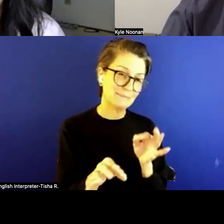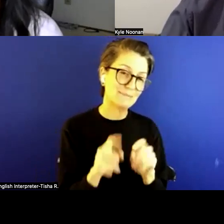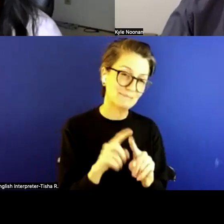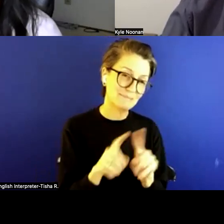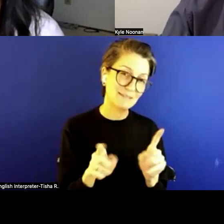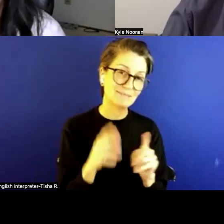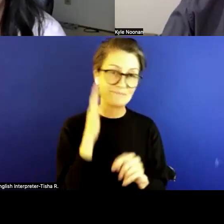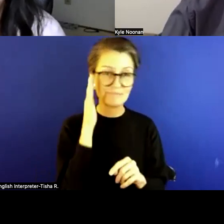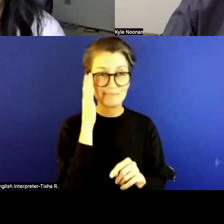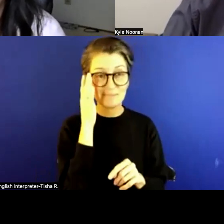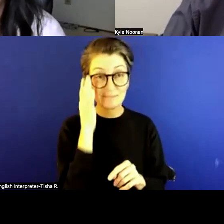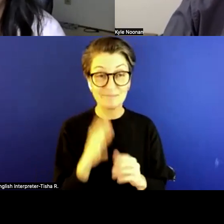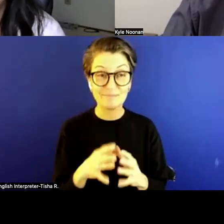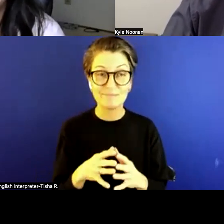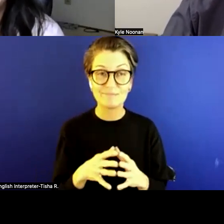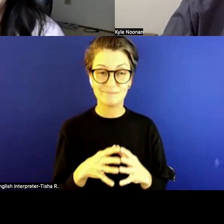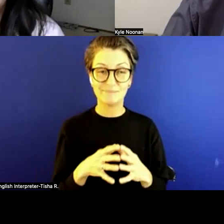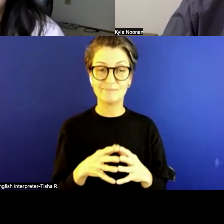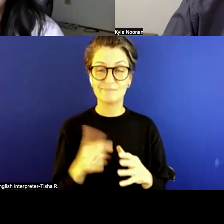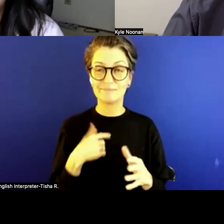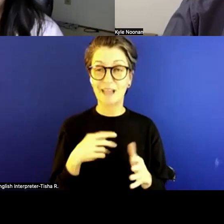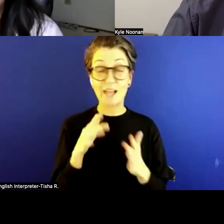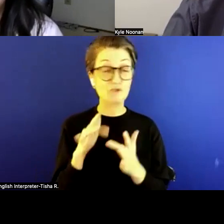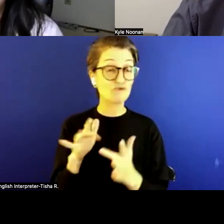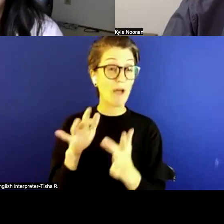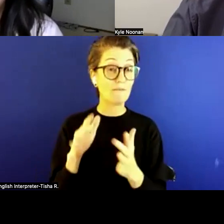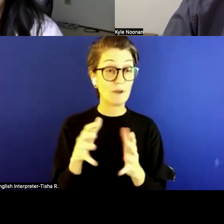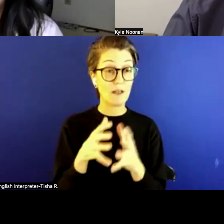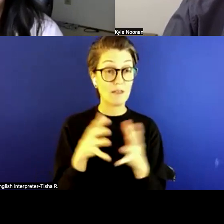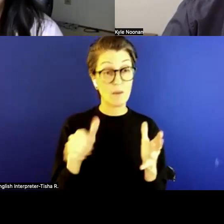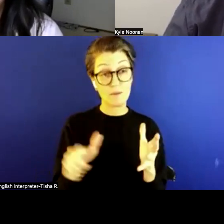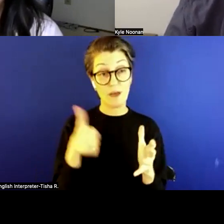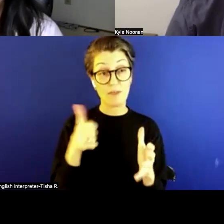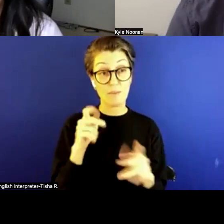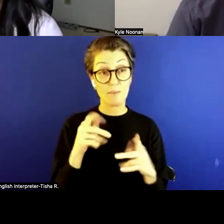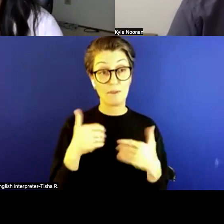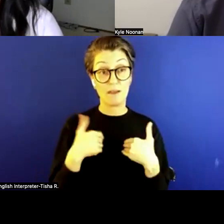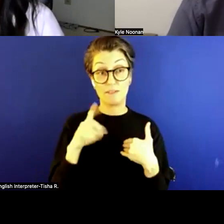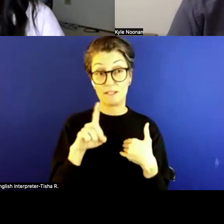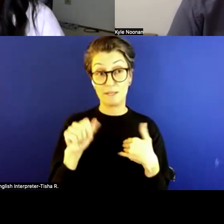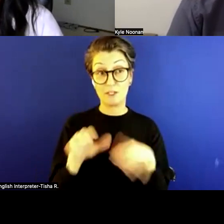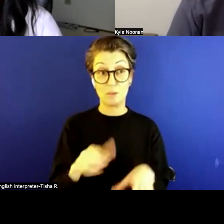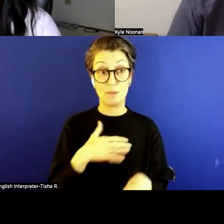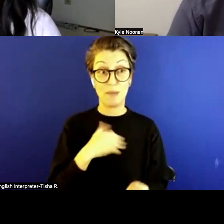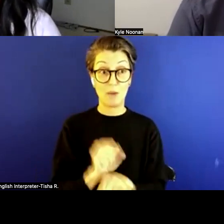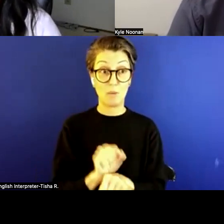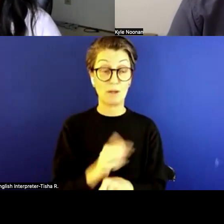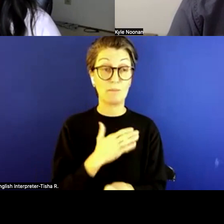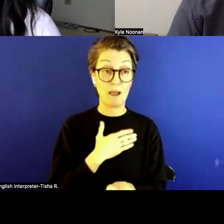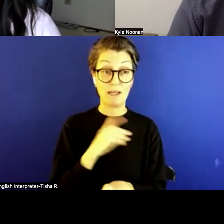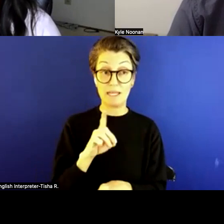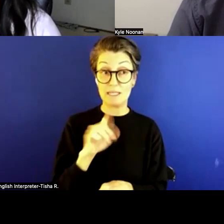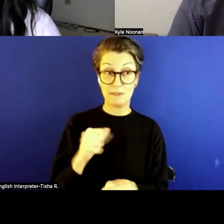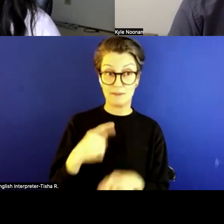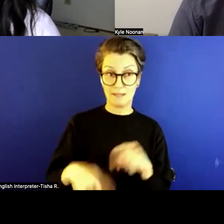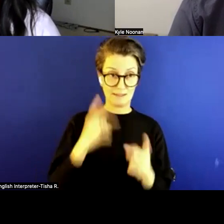end, I travel a lot with some other people with disabilities doing my work, and because my disability isn't visually apparent if I'm